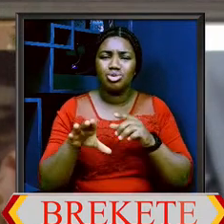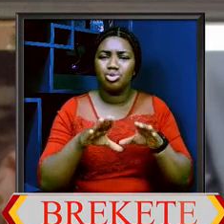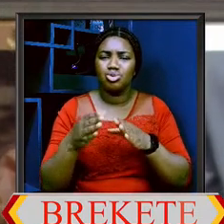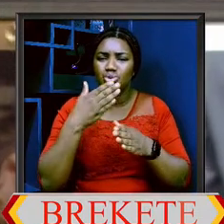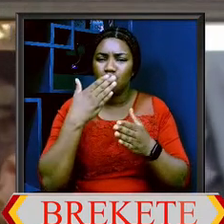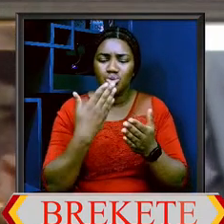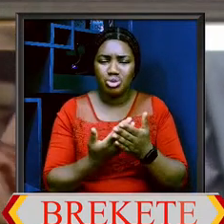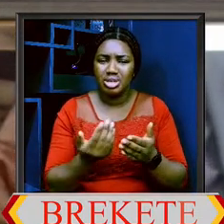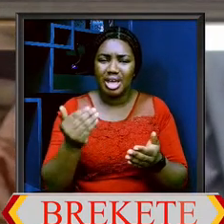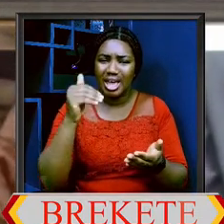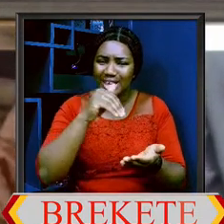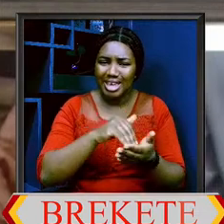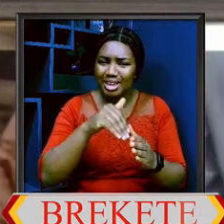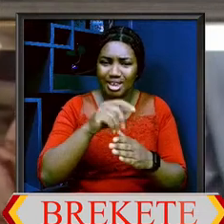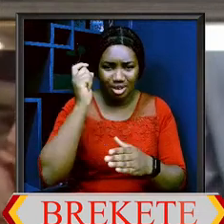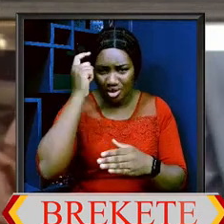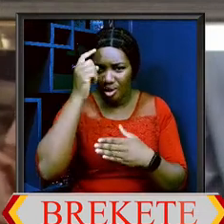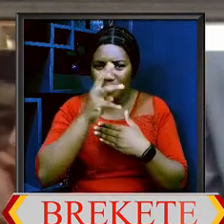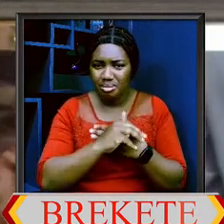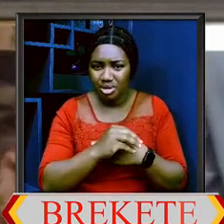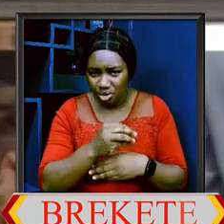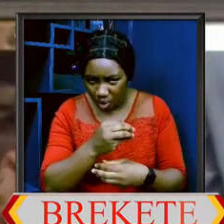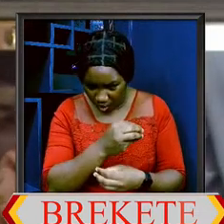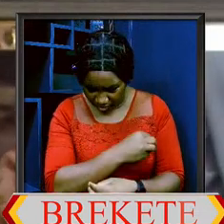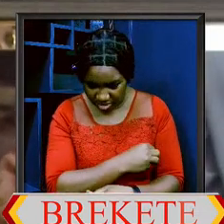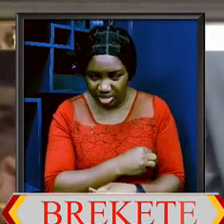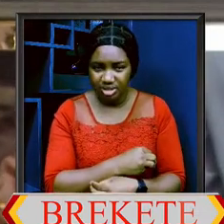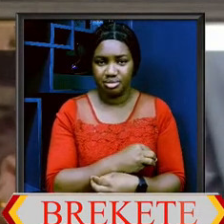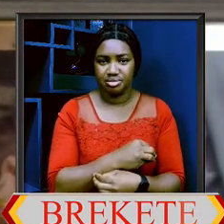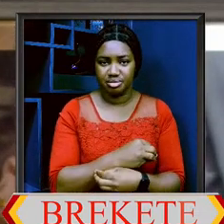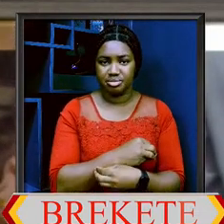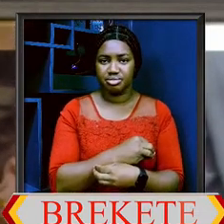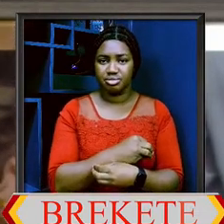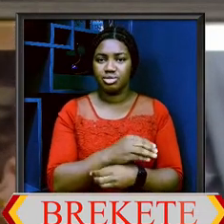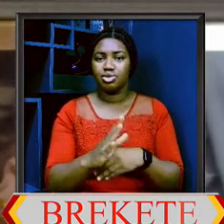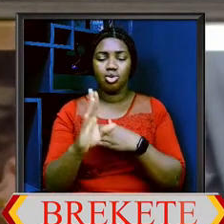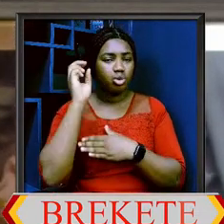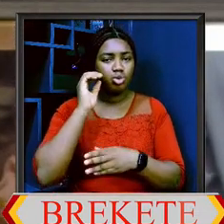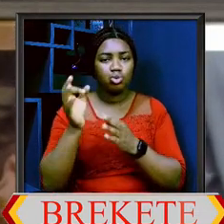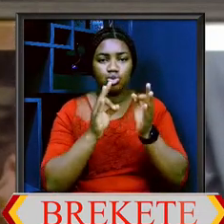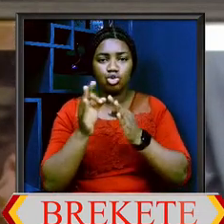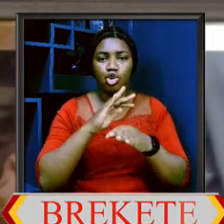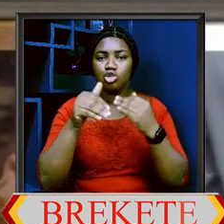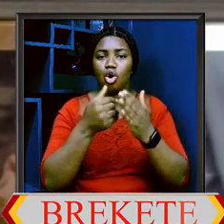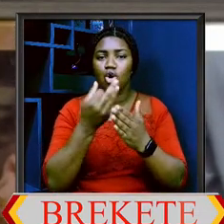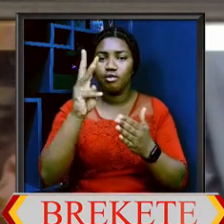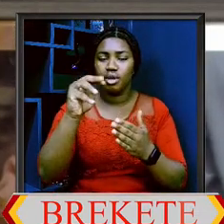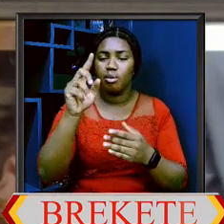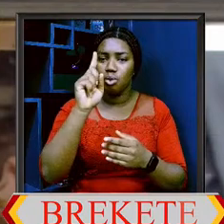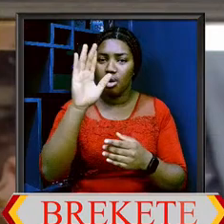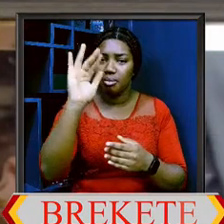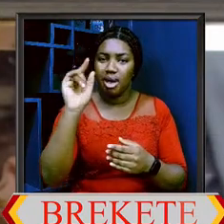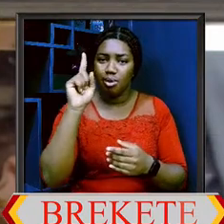again no shall judge all of them one by one they appeal to the minister too that our name is already